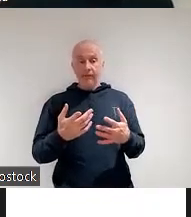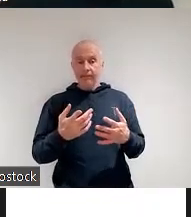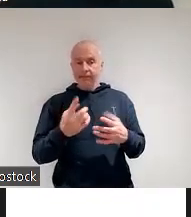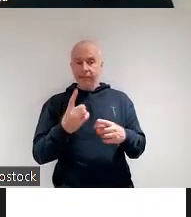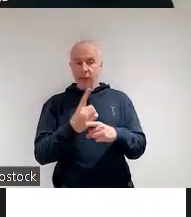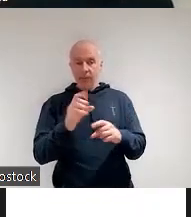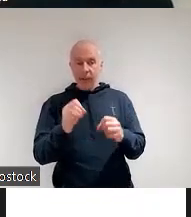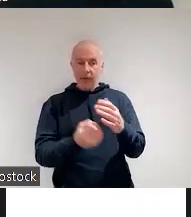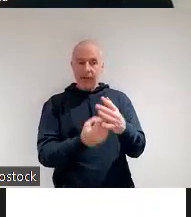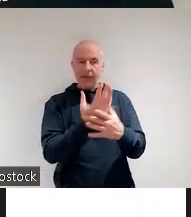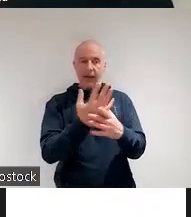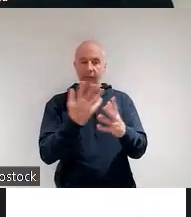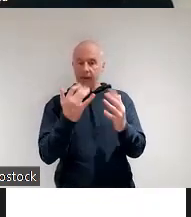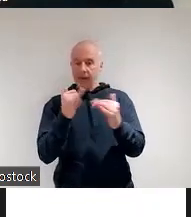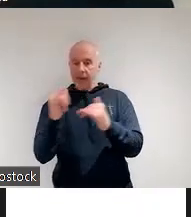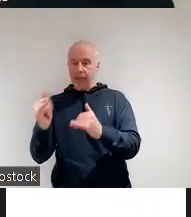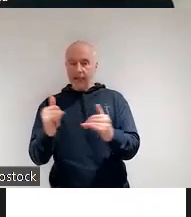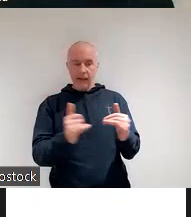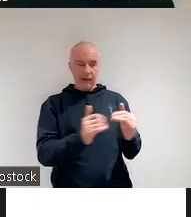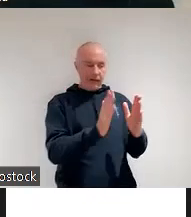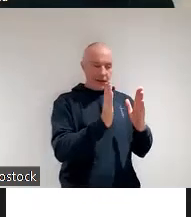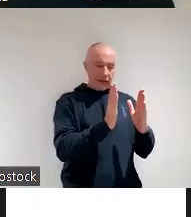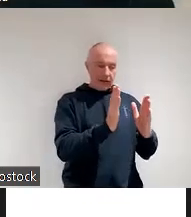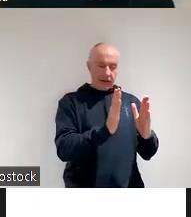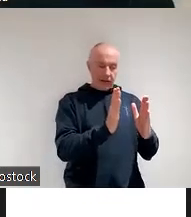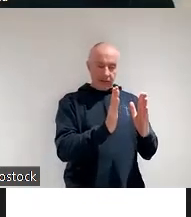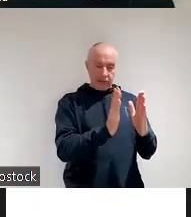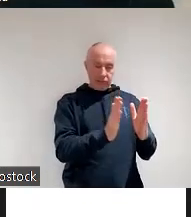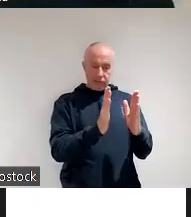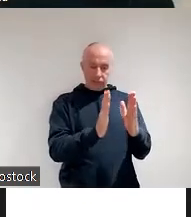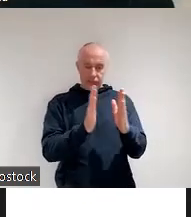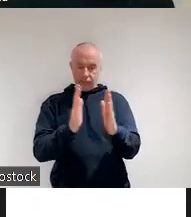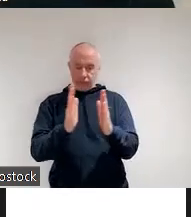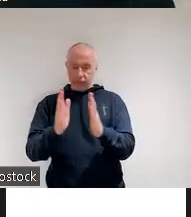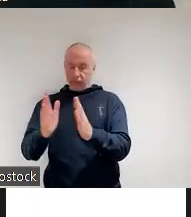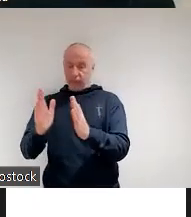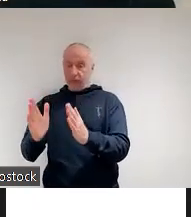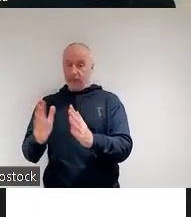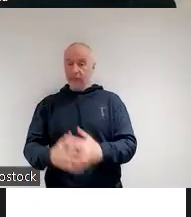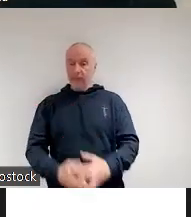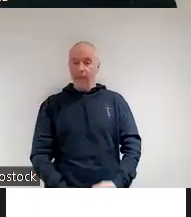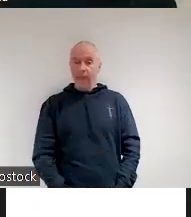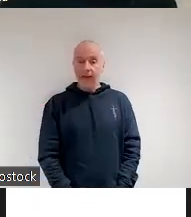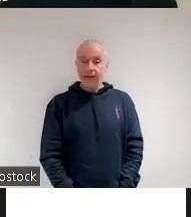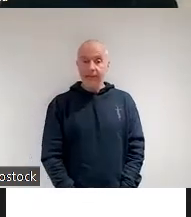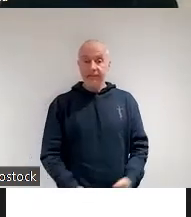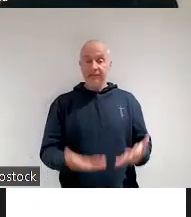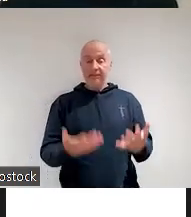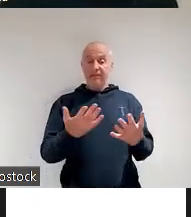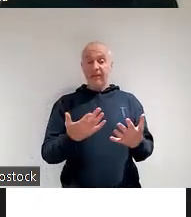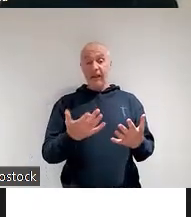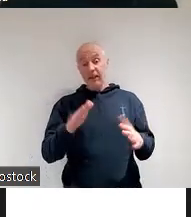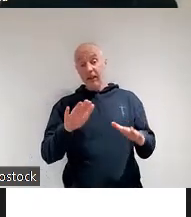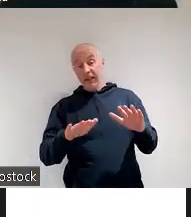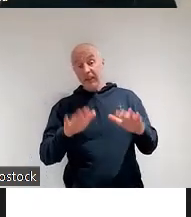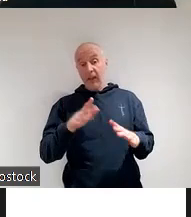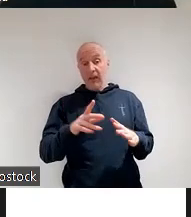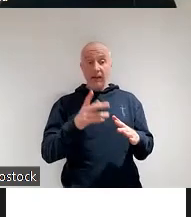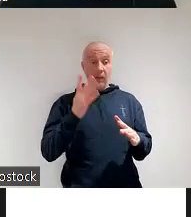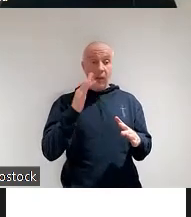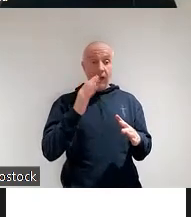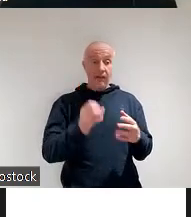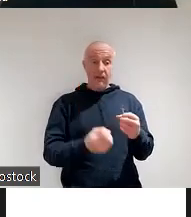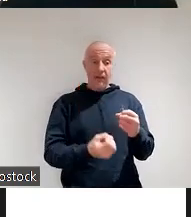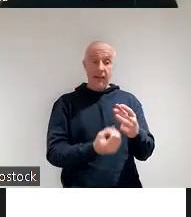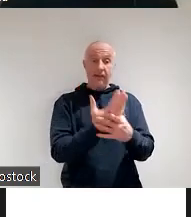and test. It's not something far different from when you're trying to develop some other